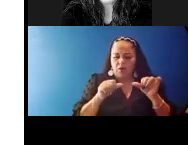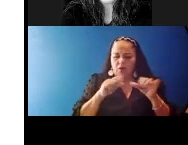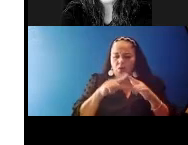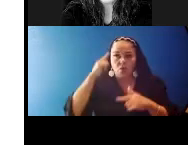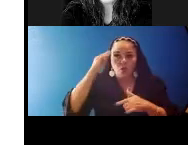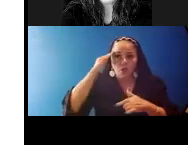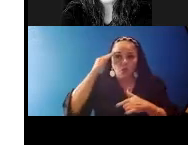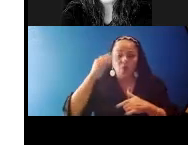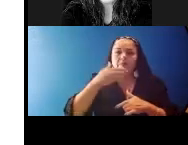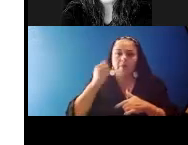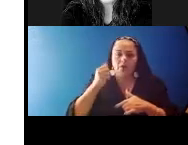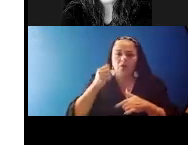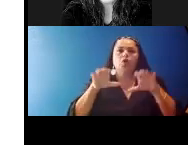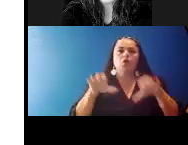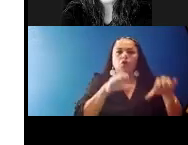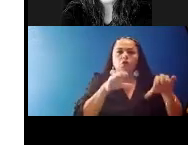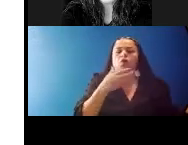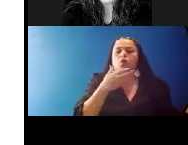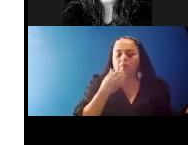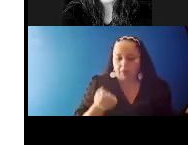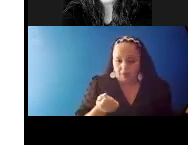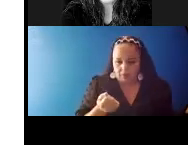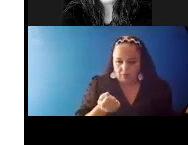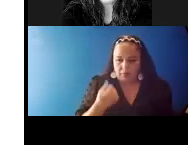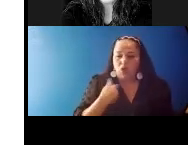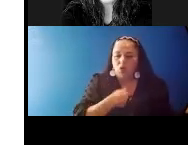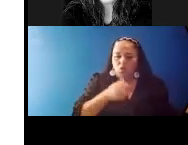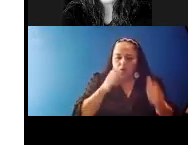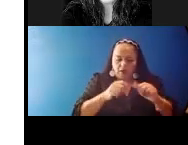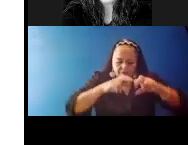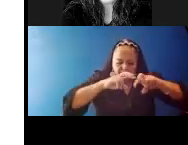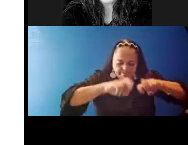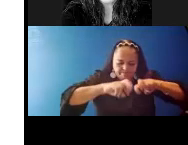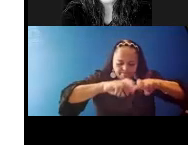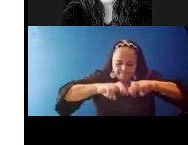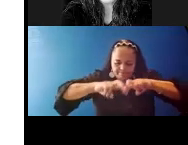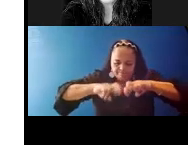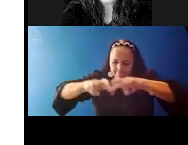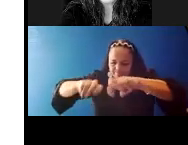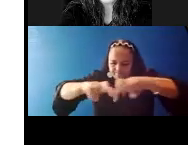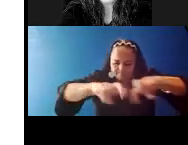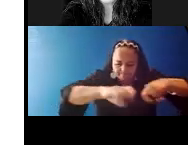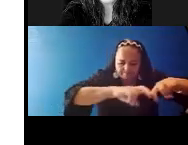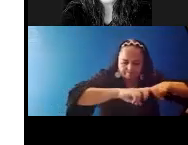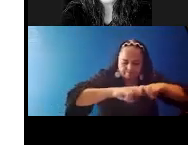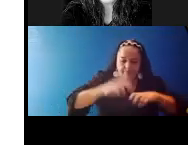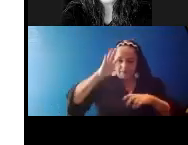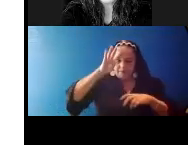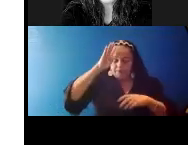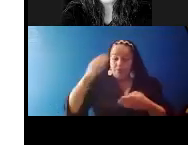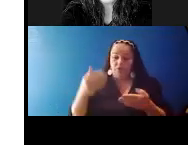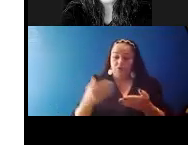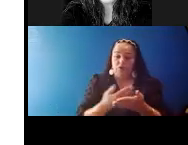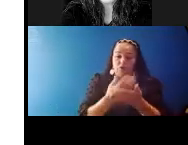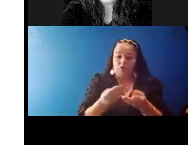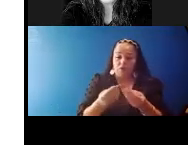can actually pull it apart and re-engineer how we think about these things and come up with very different solutions. So it's a